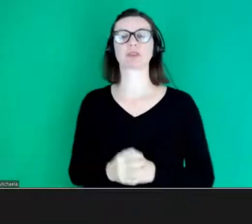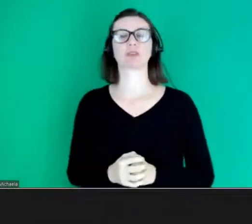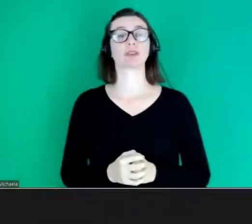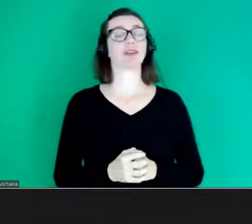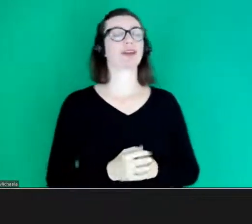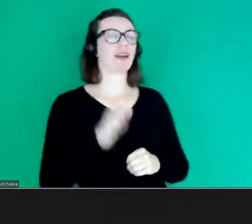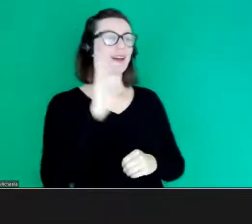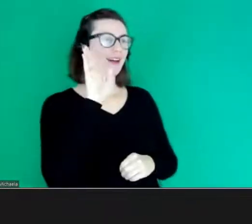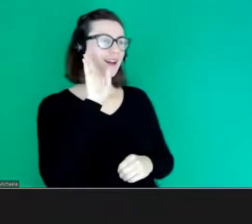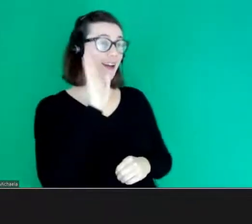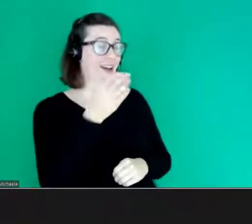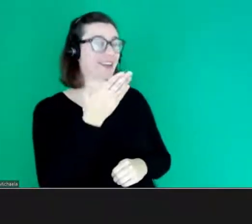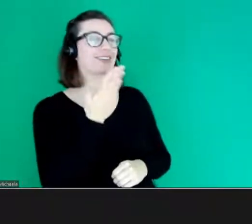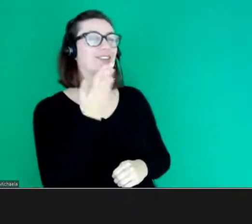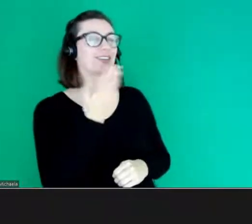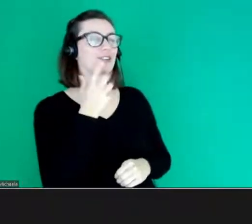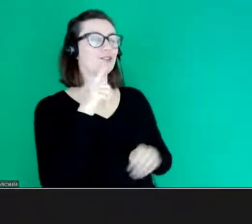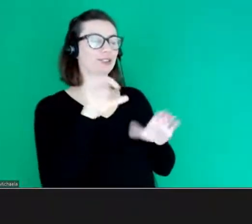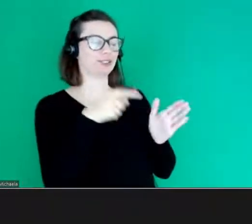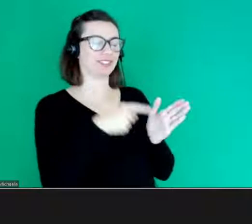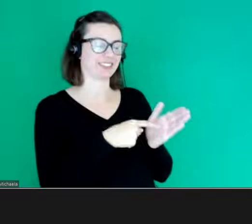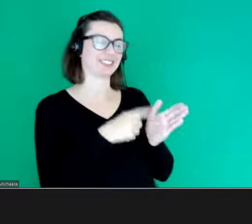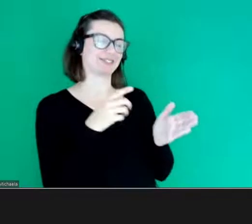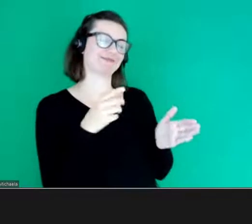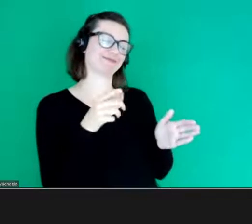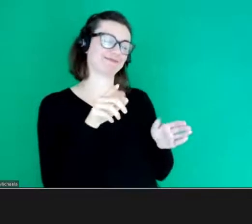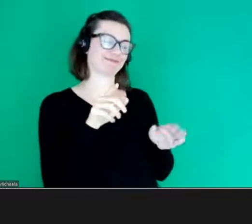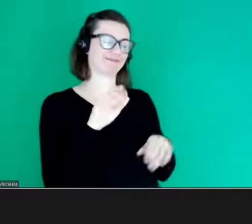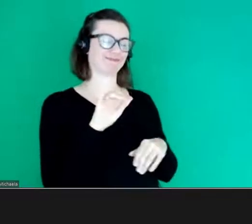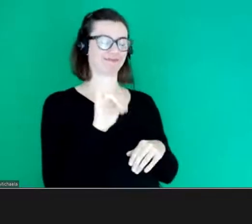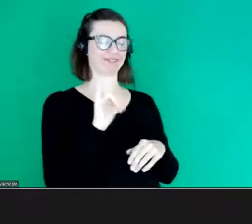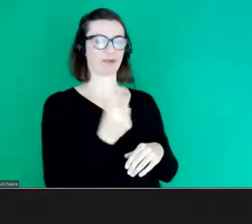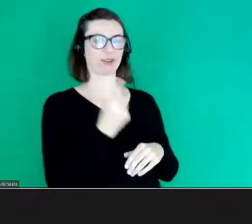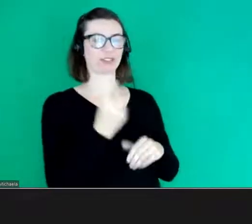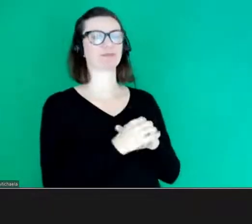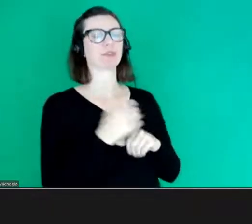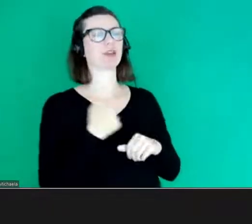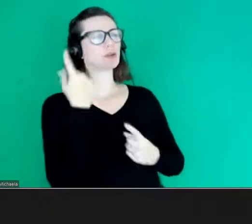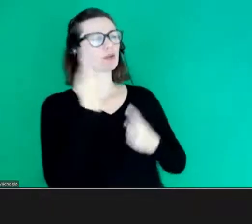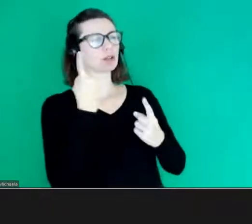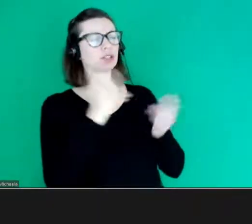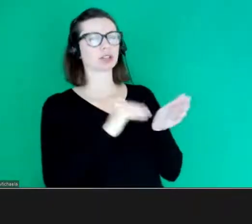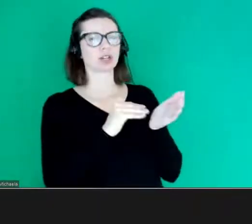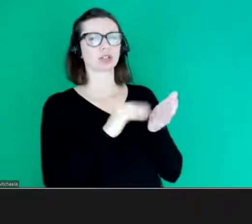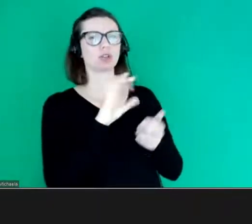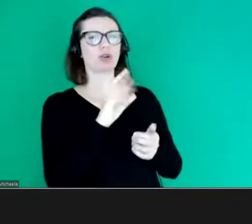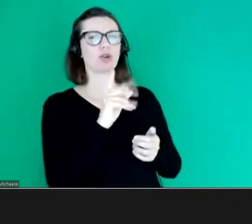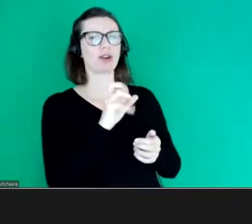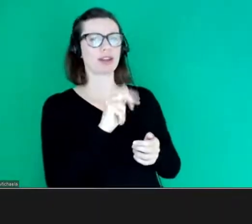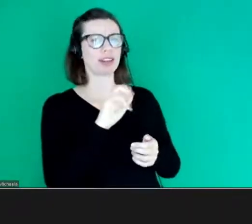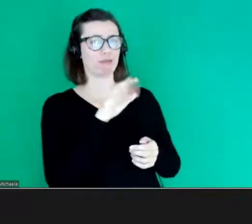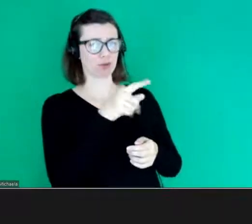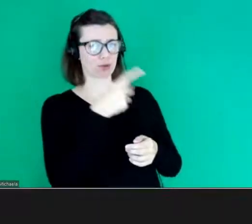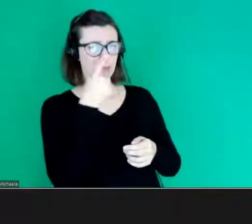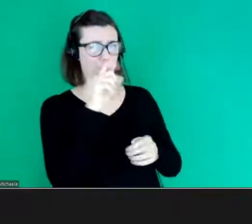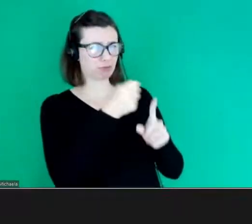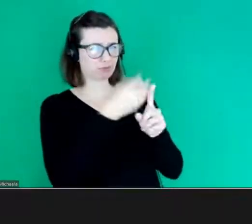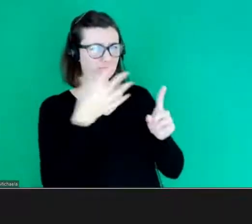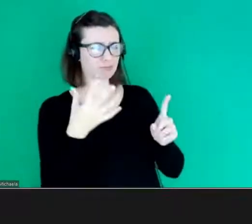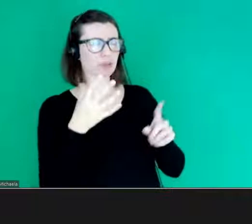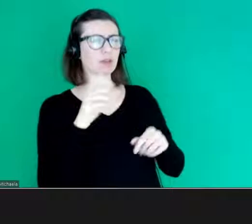Hi, thanks for doing this as always. I was wondering, Dr. Coren, if you could elaborate a little bit